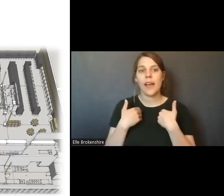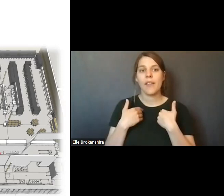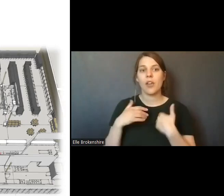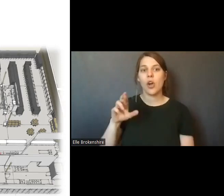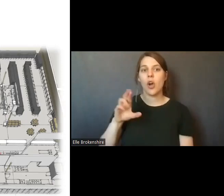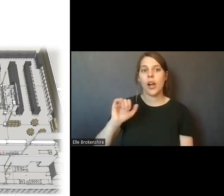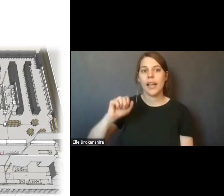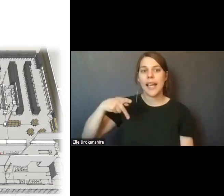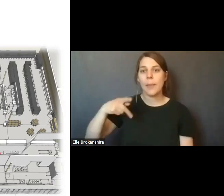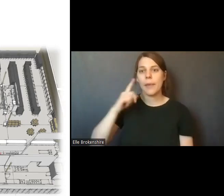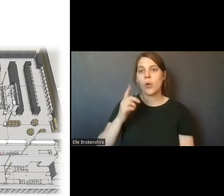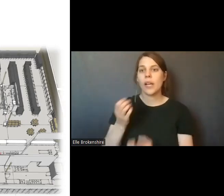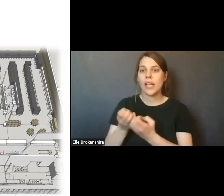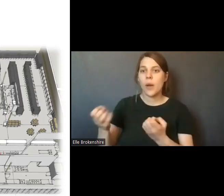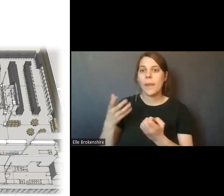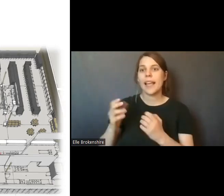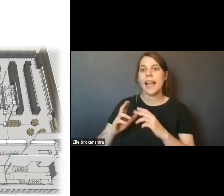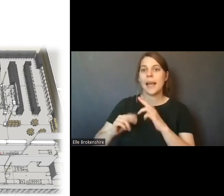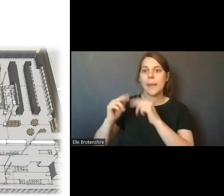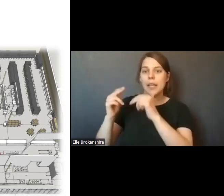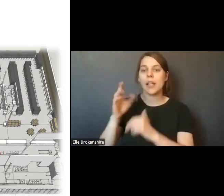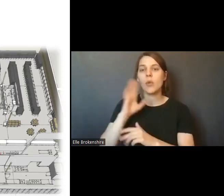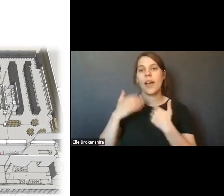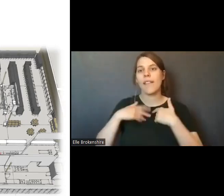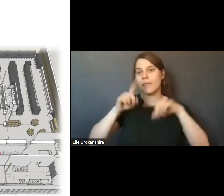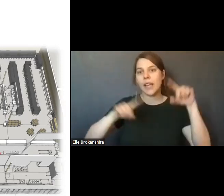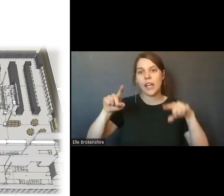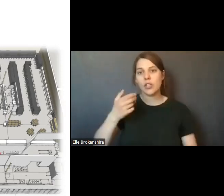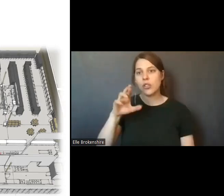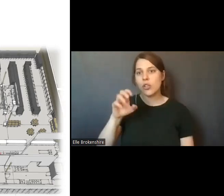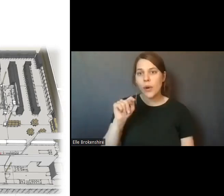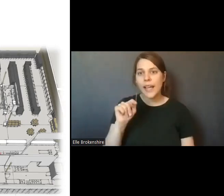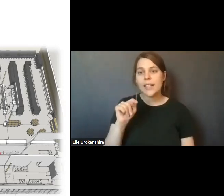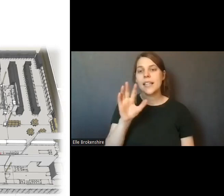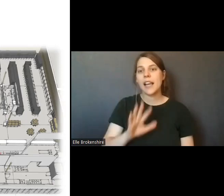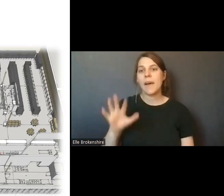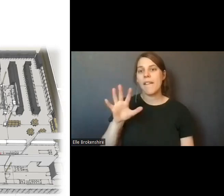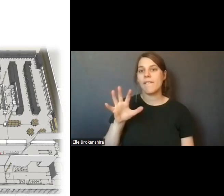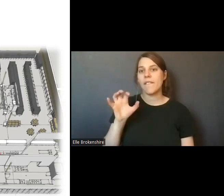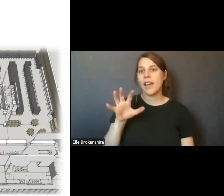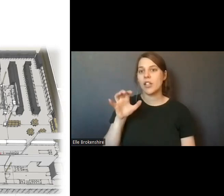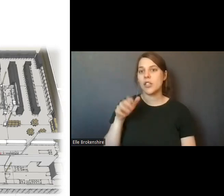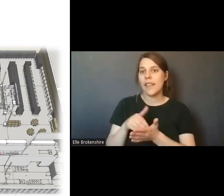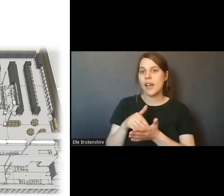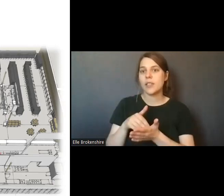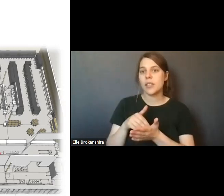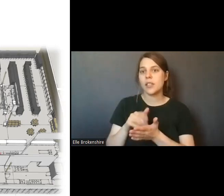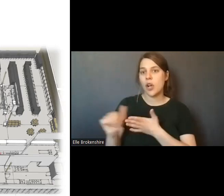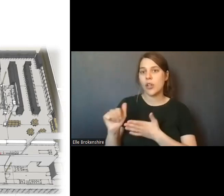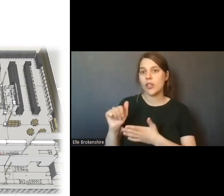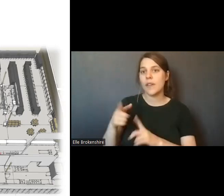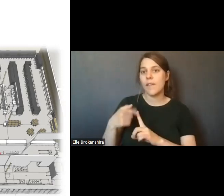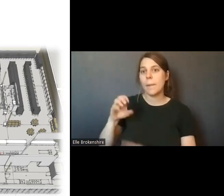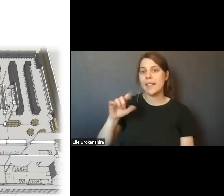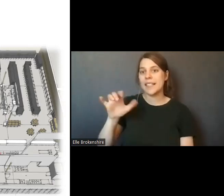for equipment and build out. And there's going to be various grants and roughly 500,000 of Salem's own equity.